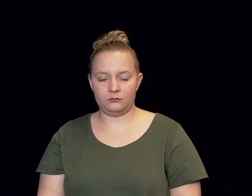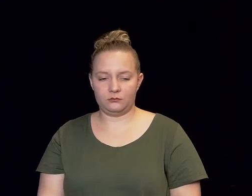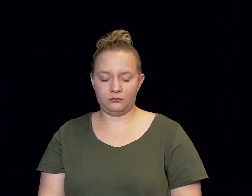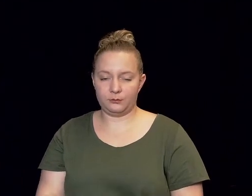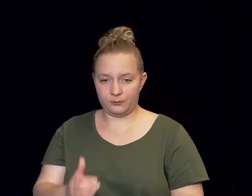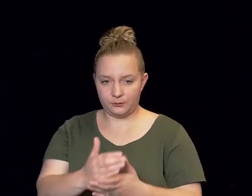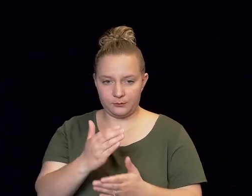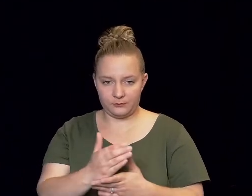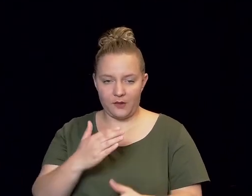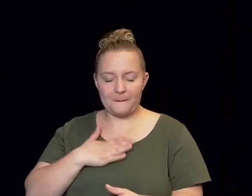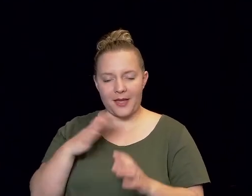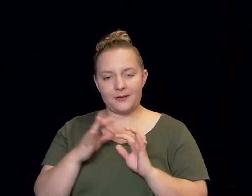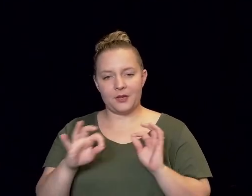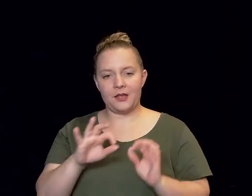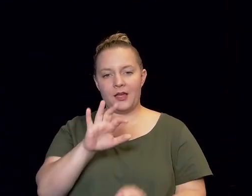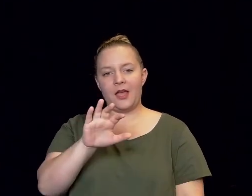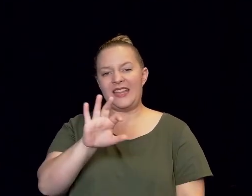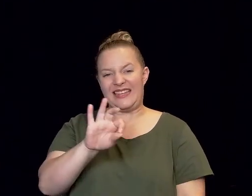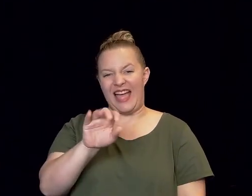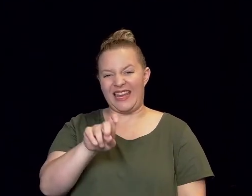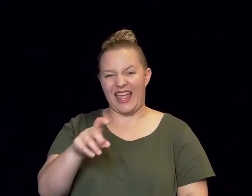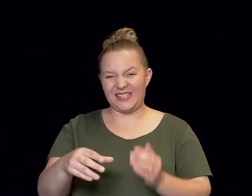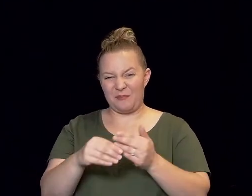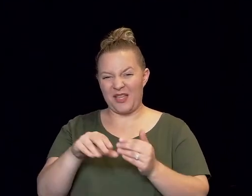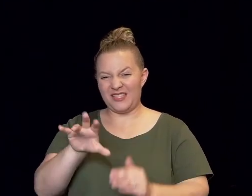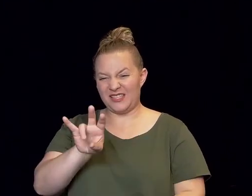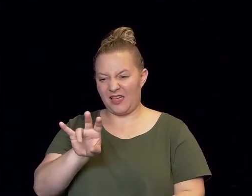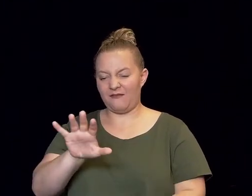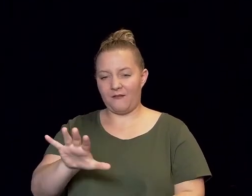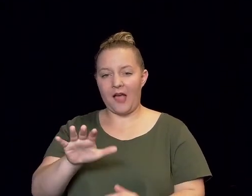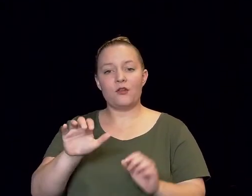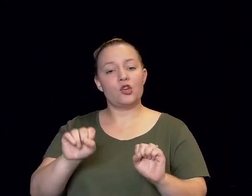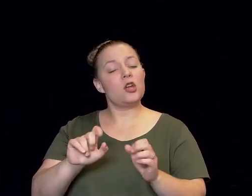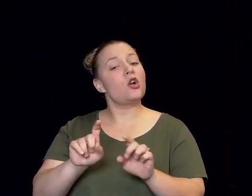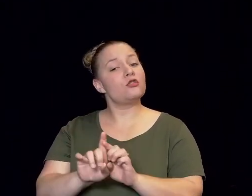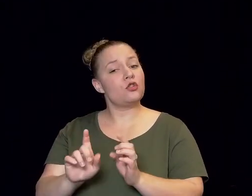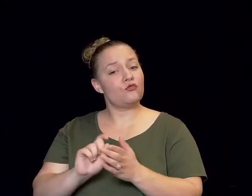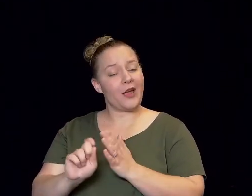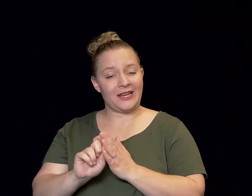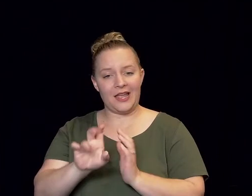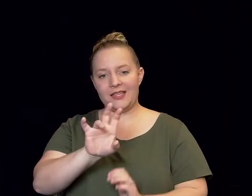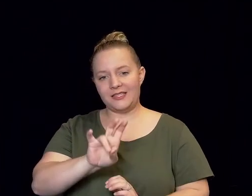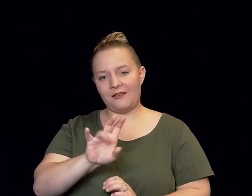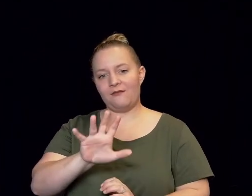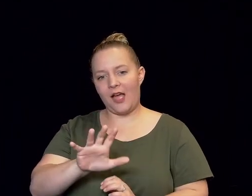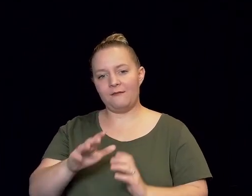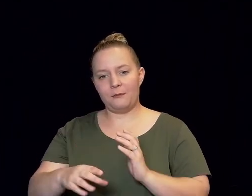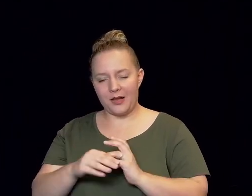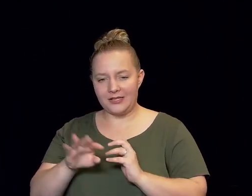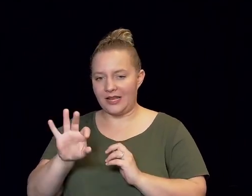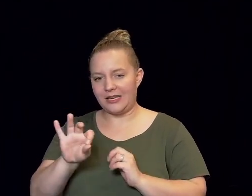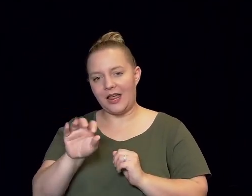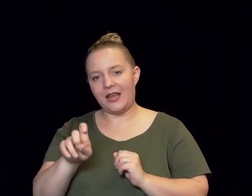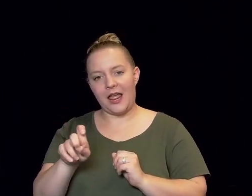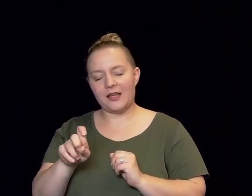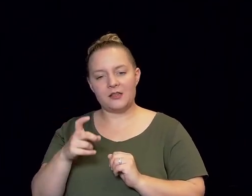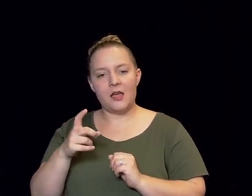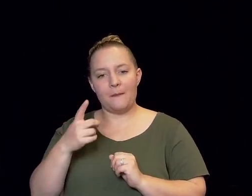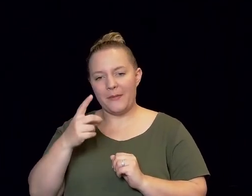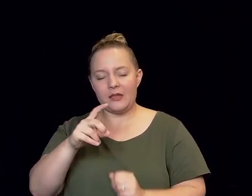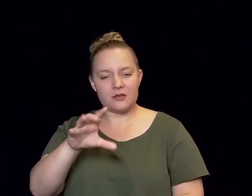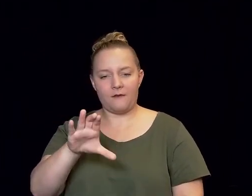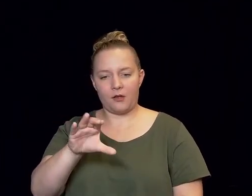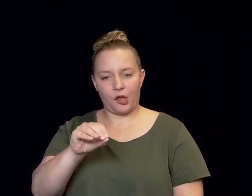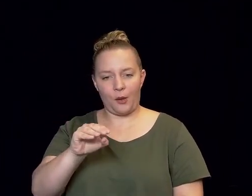Alrighty, here is my expression 9x plus 75. You could also write this as 75 plus 9x because of the commutative property. And then notice